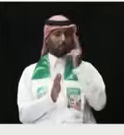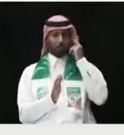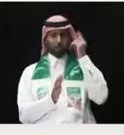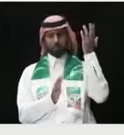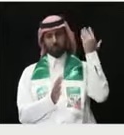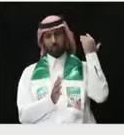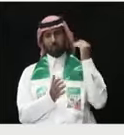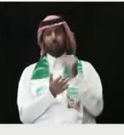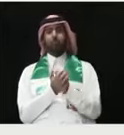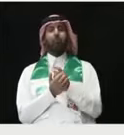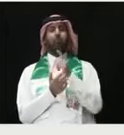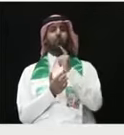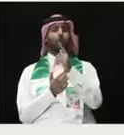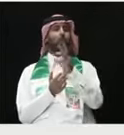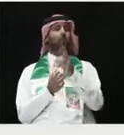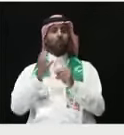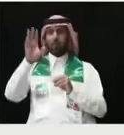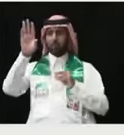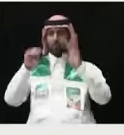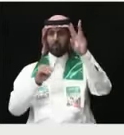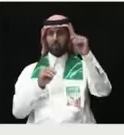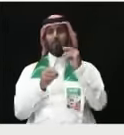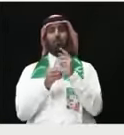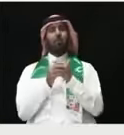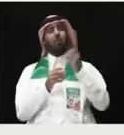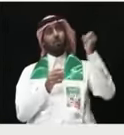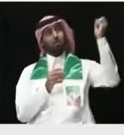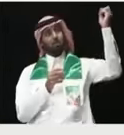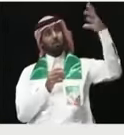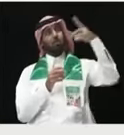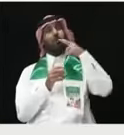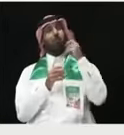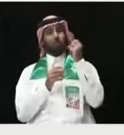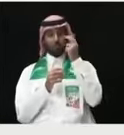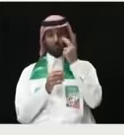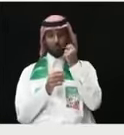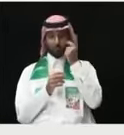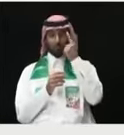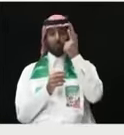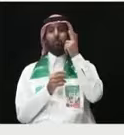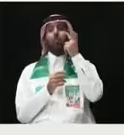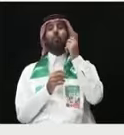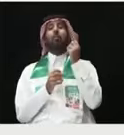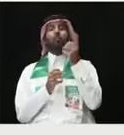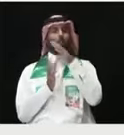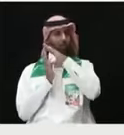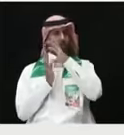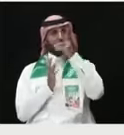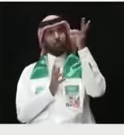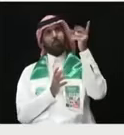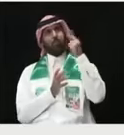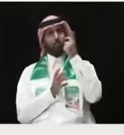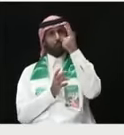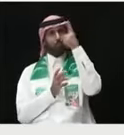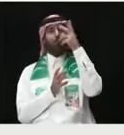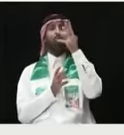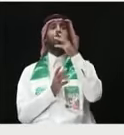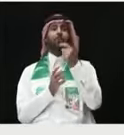Maybe you want to tell a story. This morning I woke up. 2. Brushed my teeth.